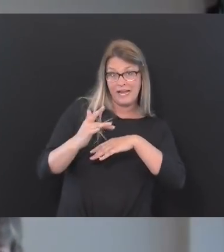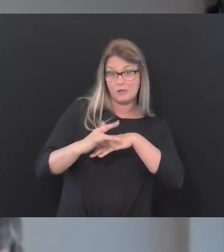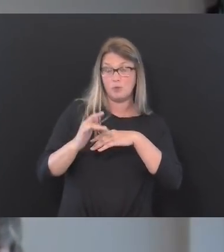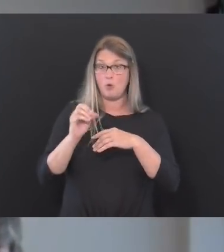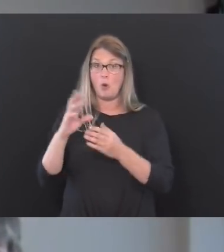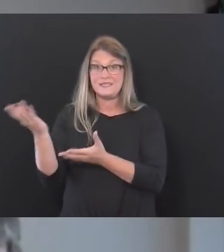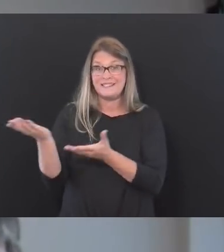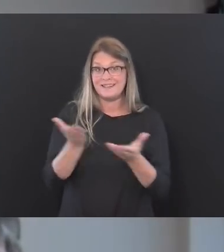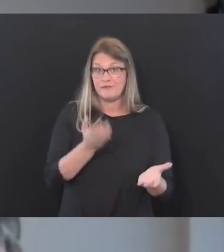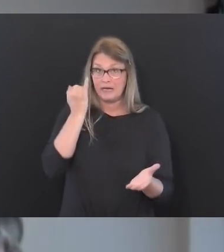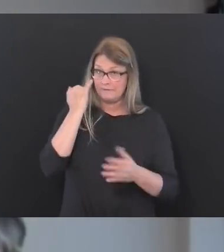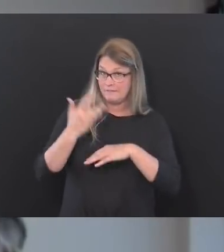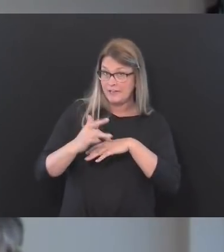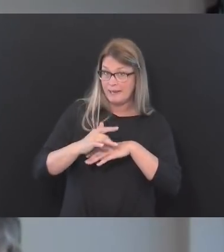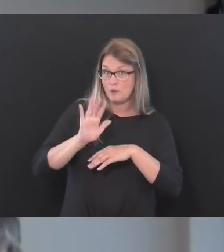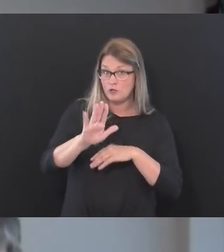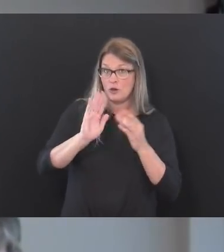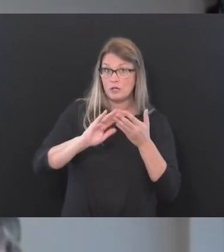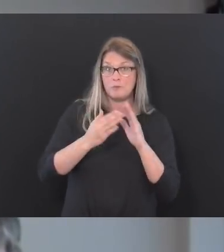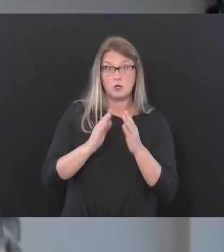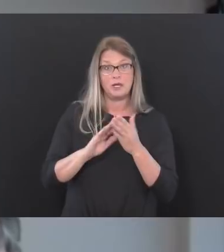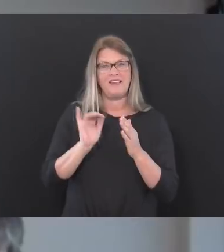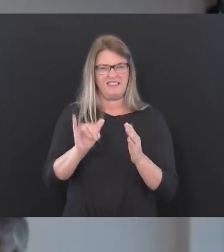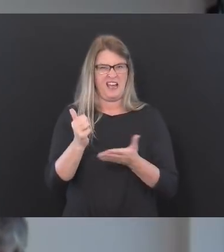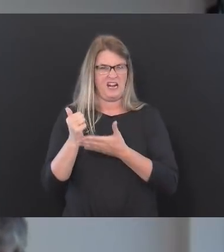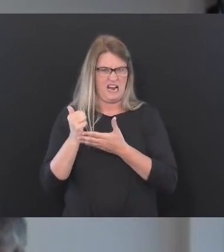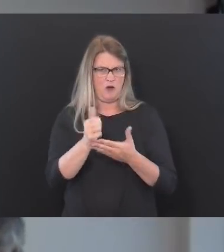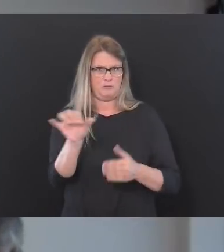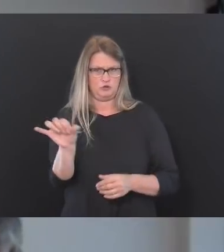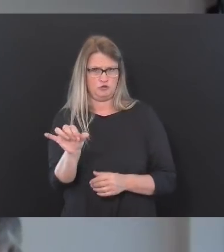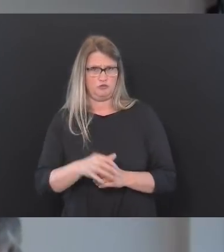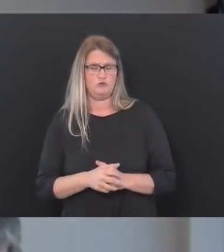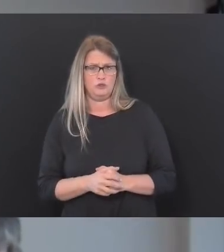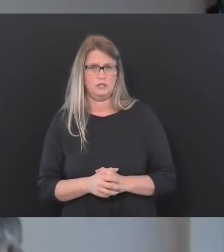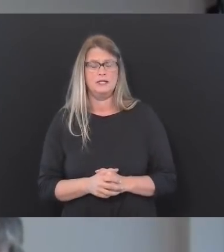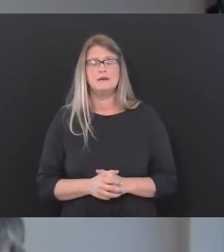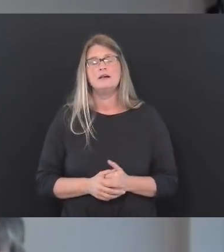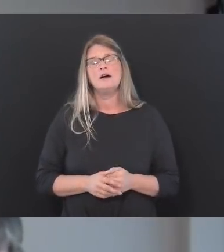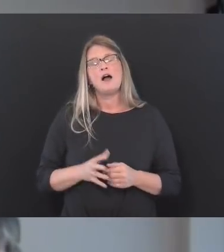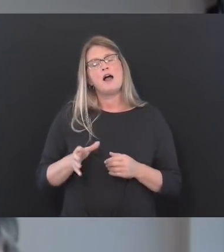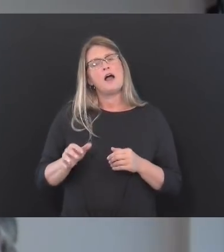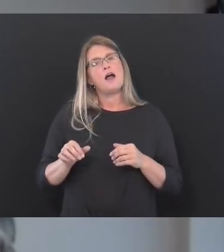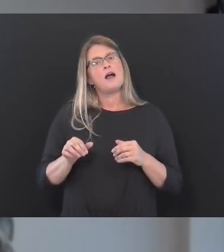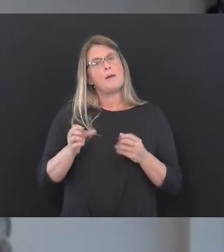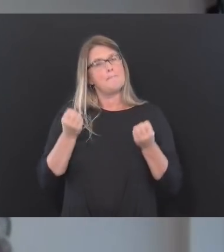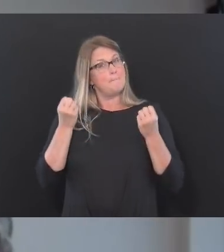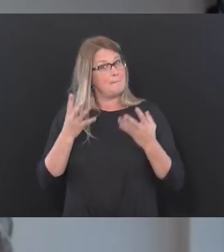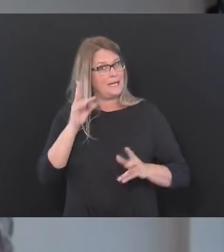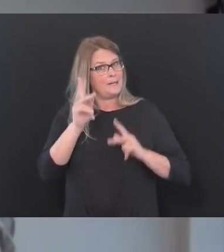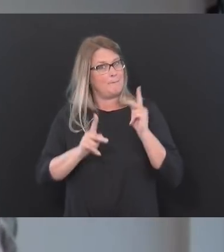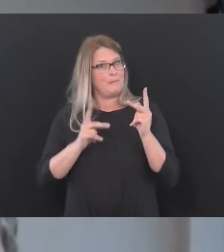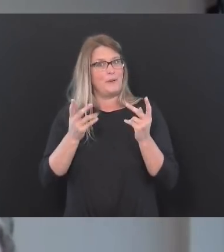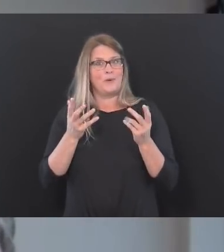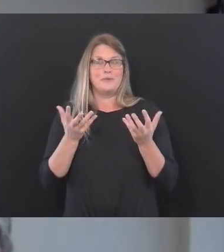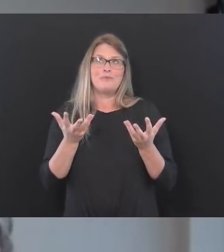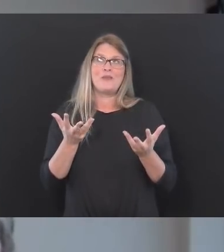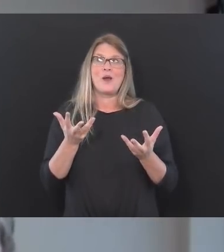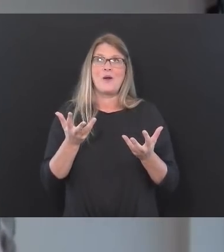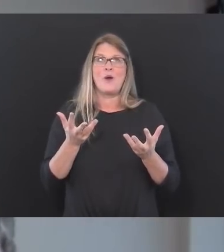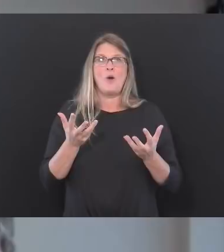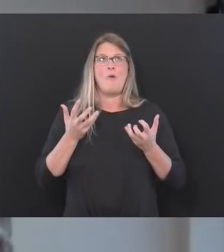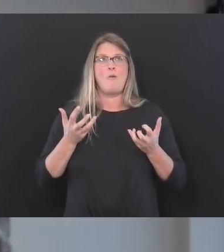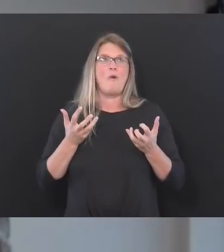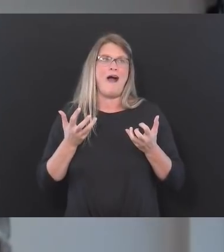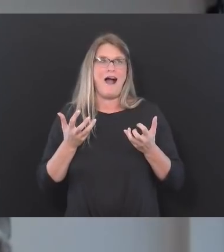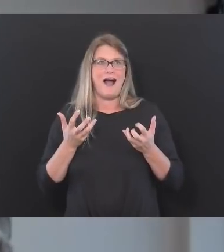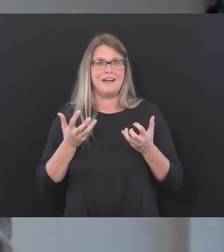in your community. Those are a key kind of simple tip with those. Many of us, I think, want to kind of loosen